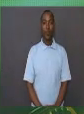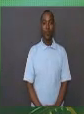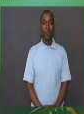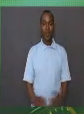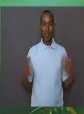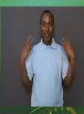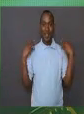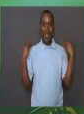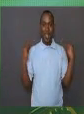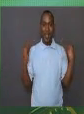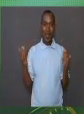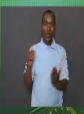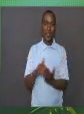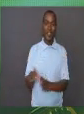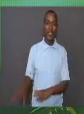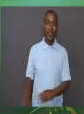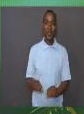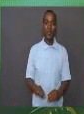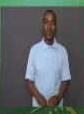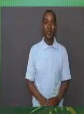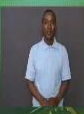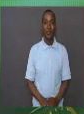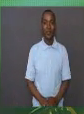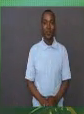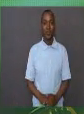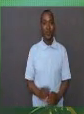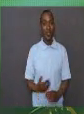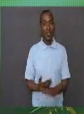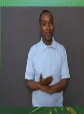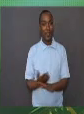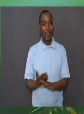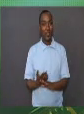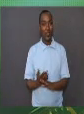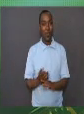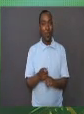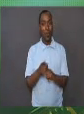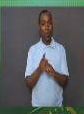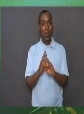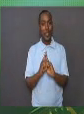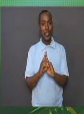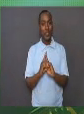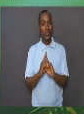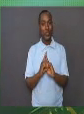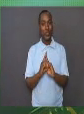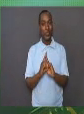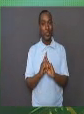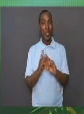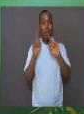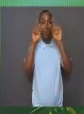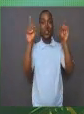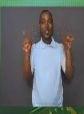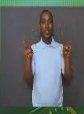Hello again, students. Please check your answers with those on the